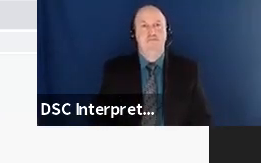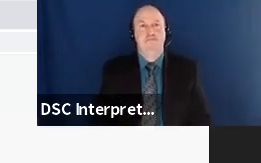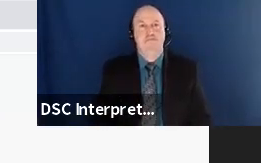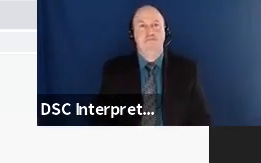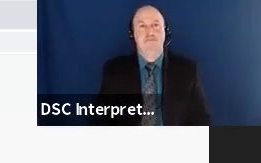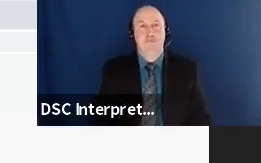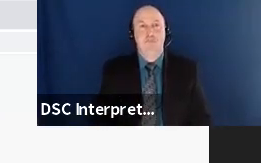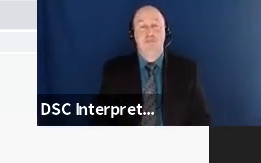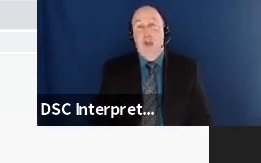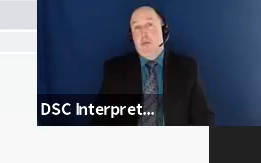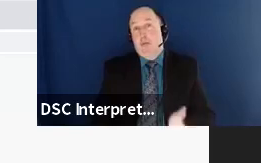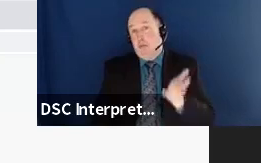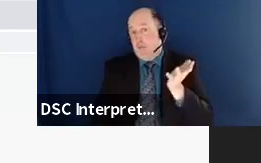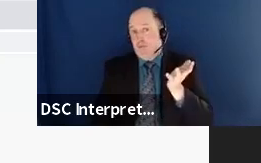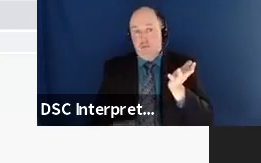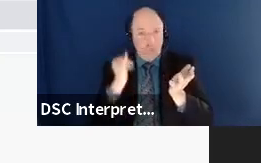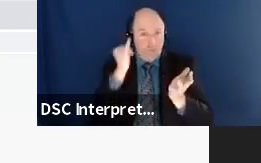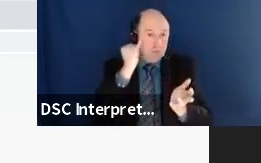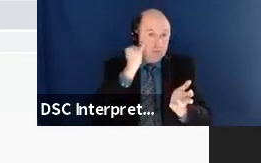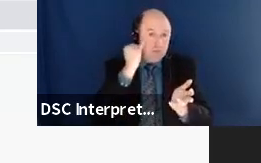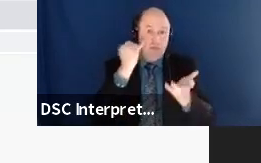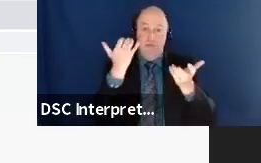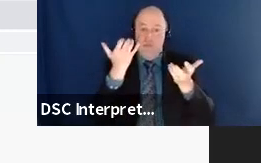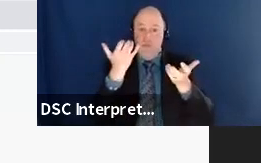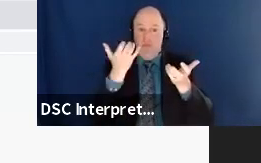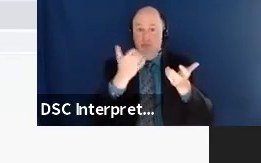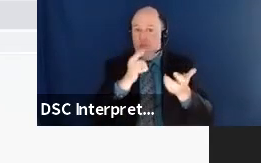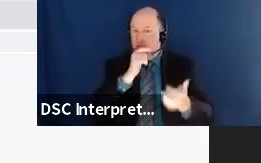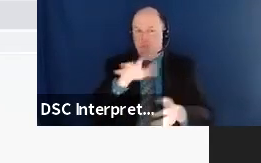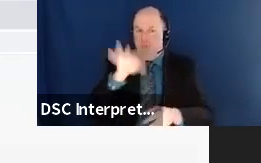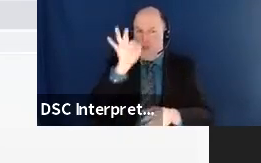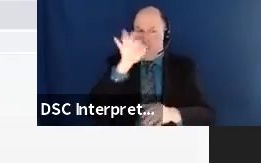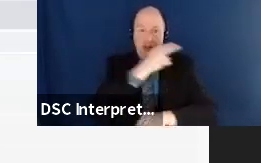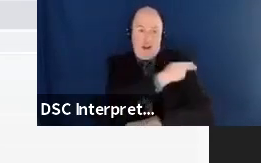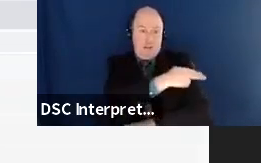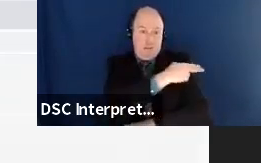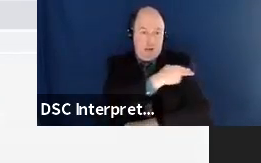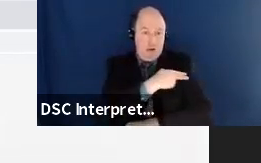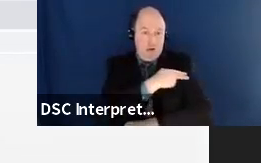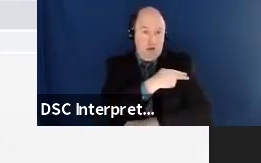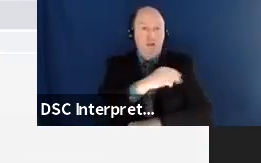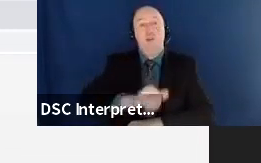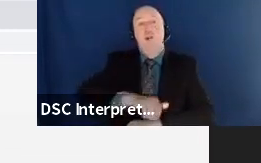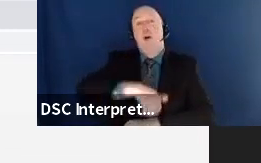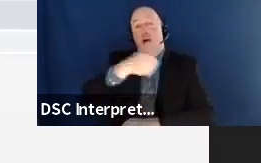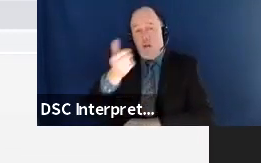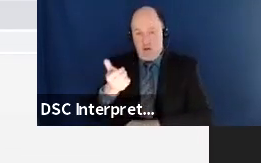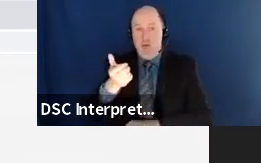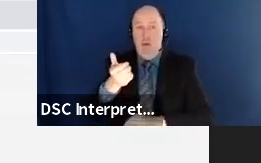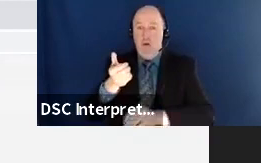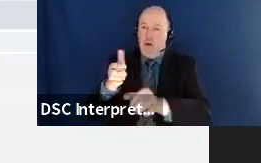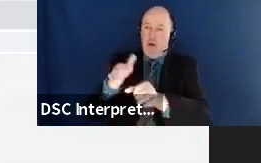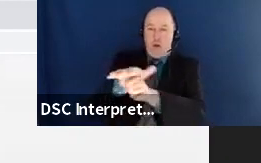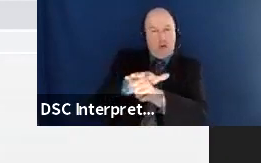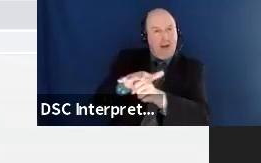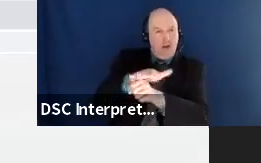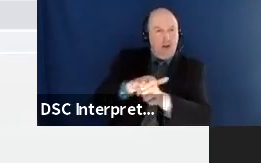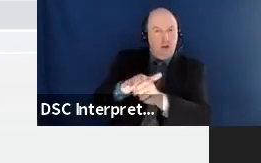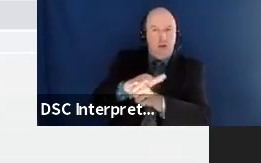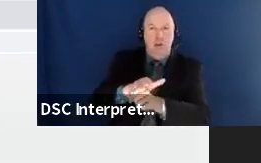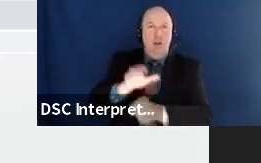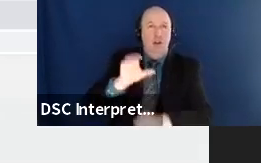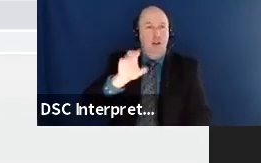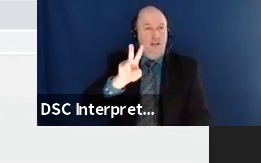In the event you do not choose to utilize one of the hospital locations, there are other providers across the county, including CVS